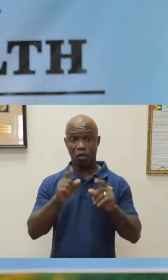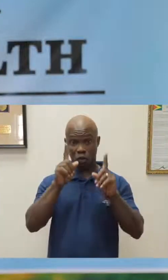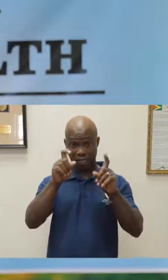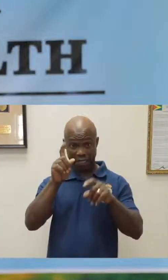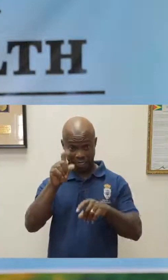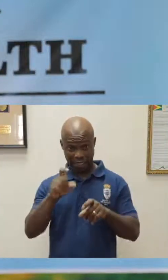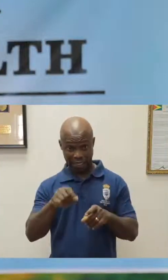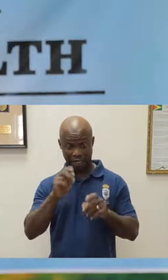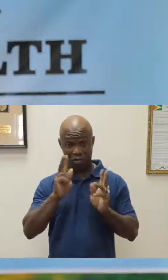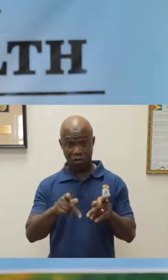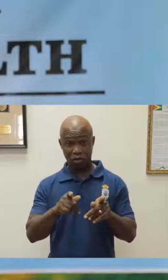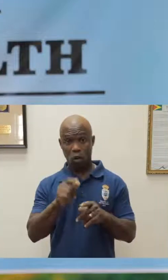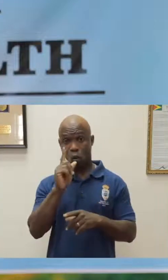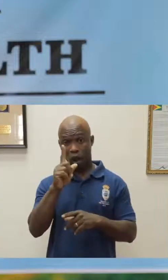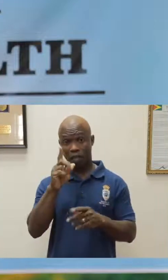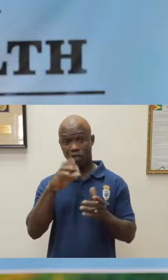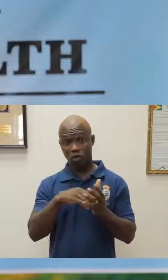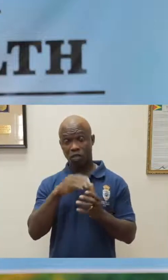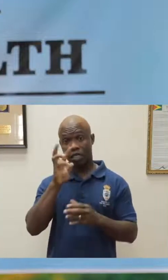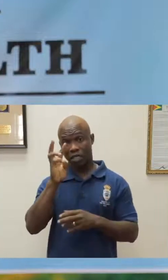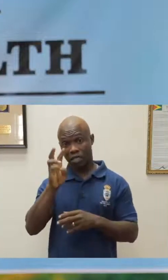tested is